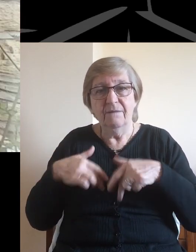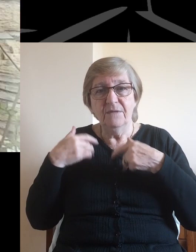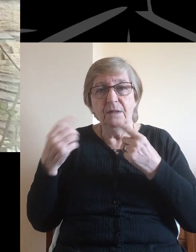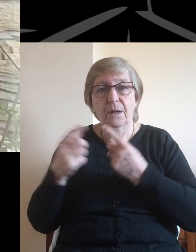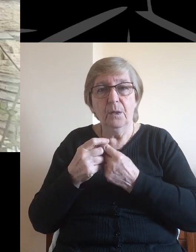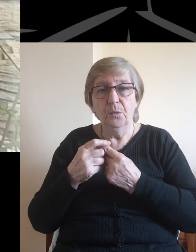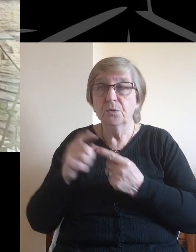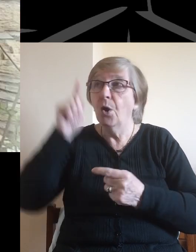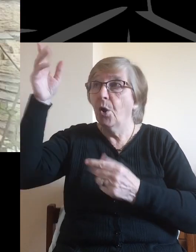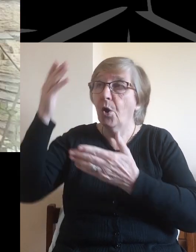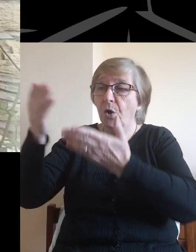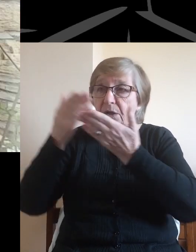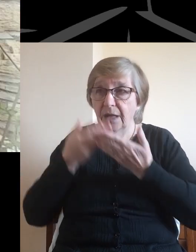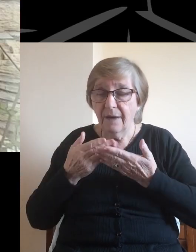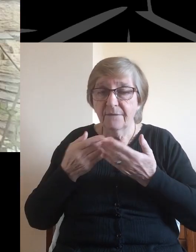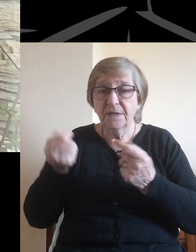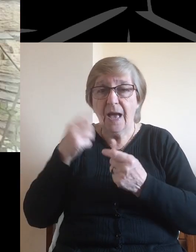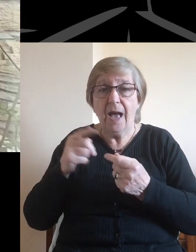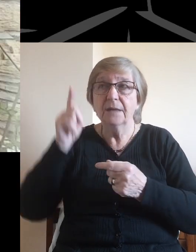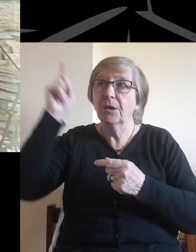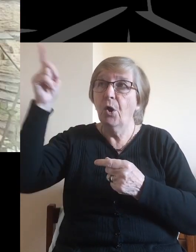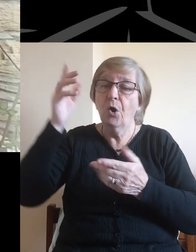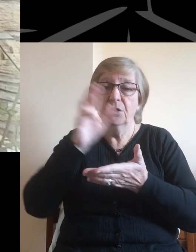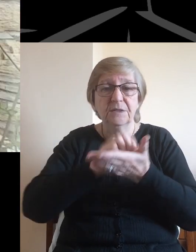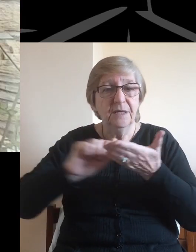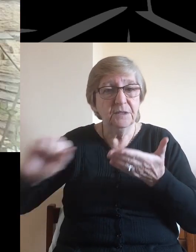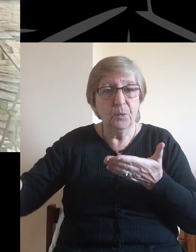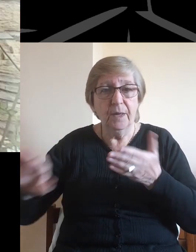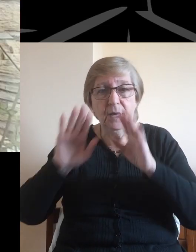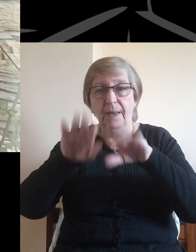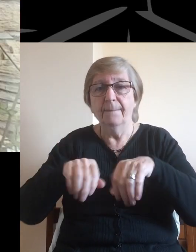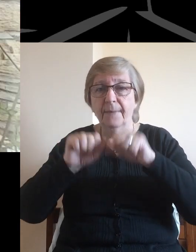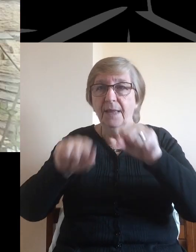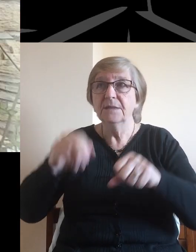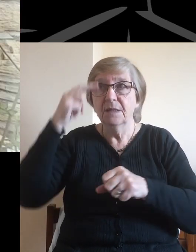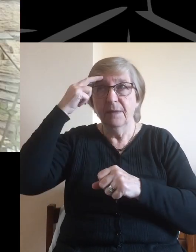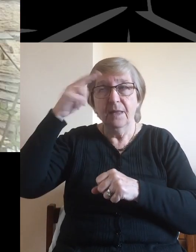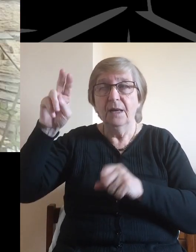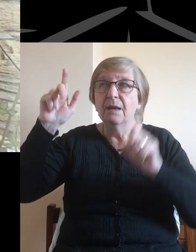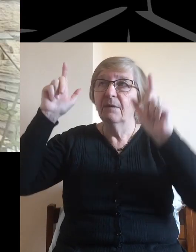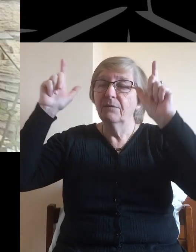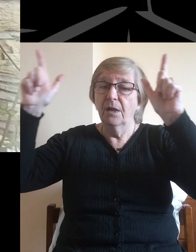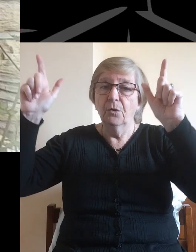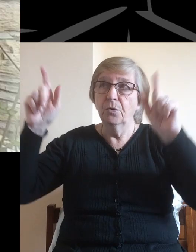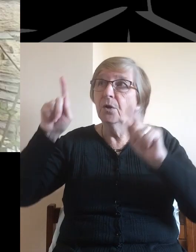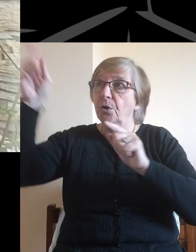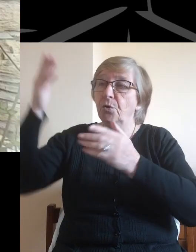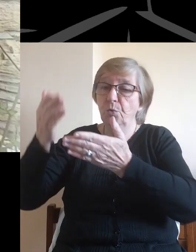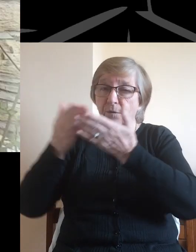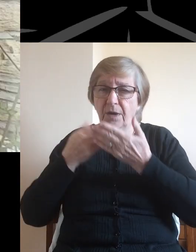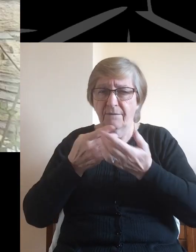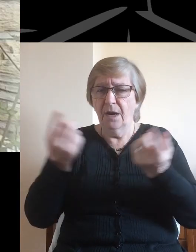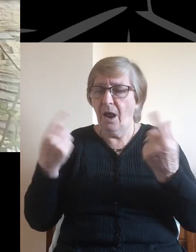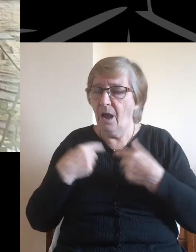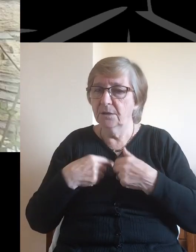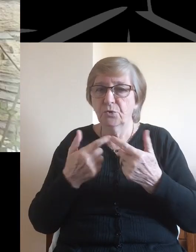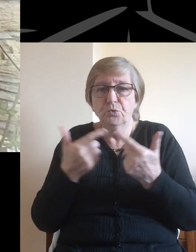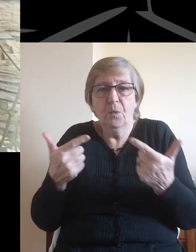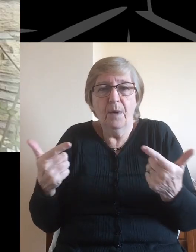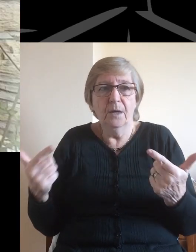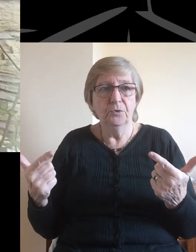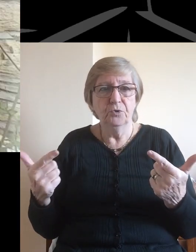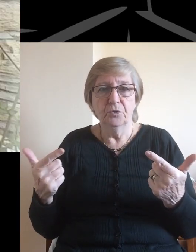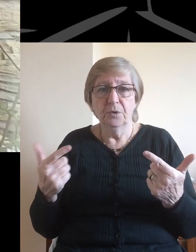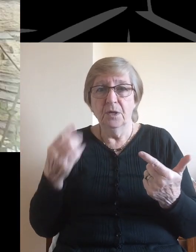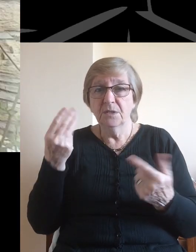God has given, God has taken away. Blessed be the name of the Lord. You have given and you have